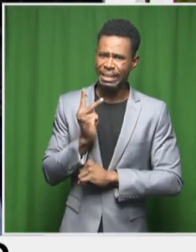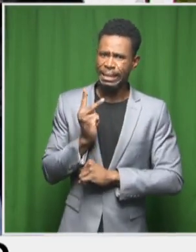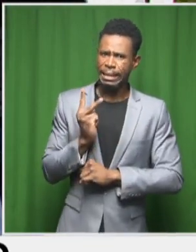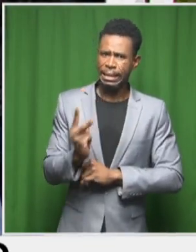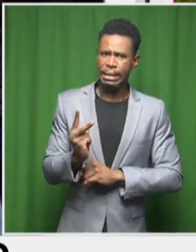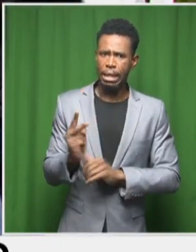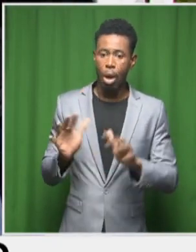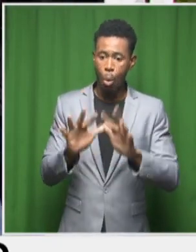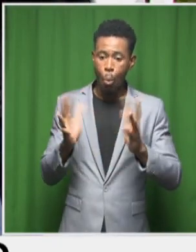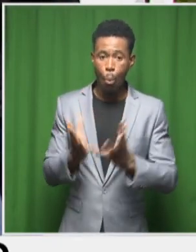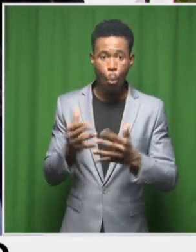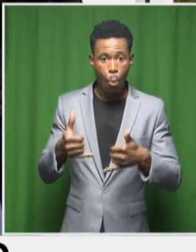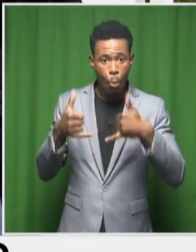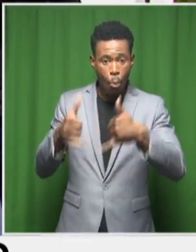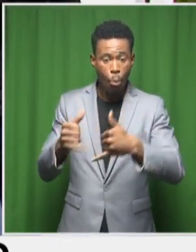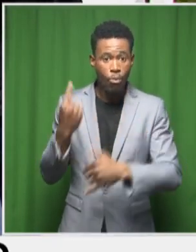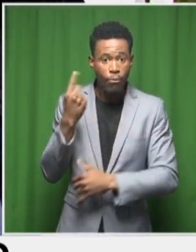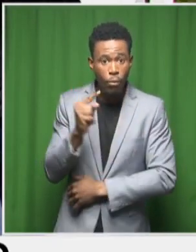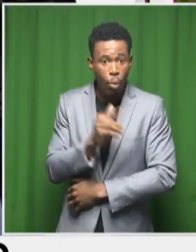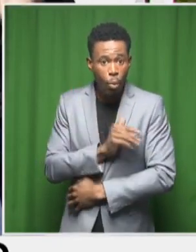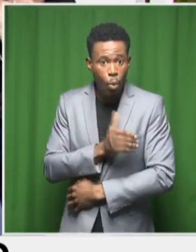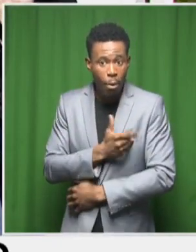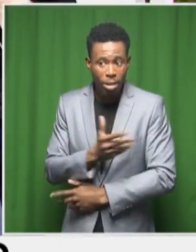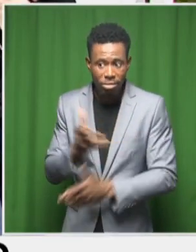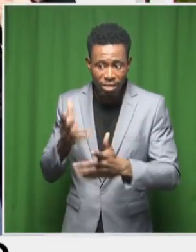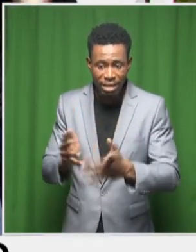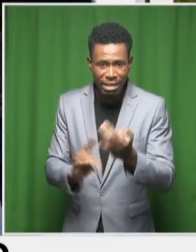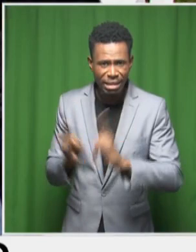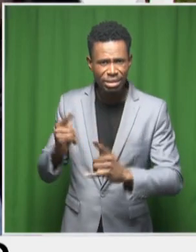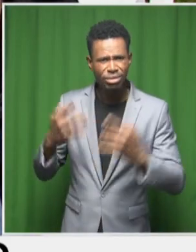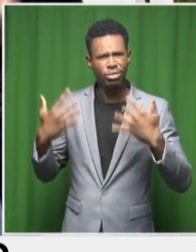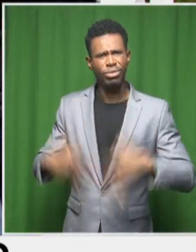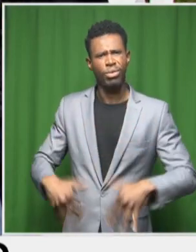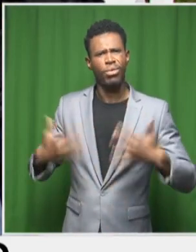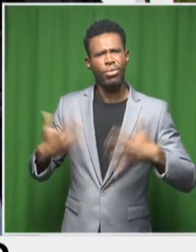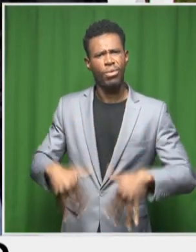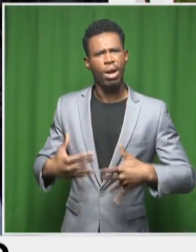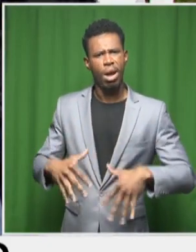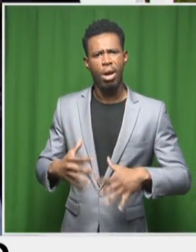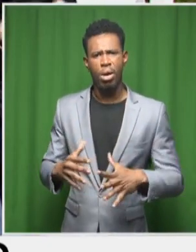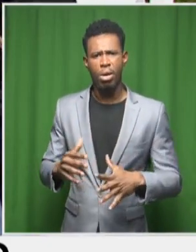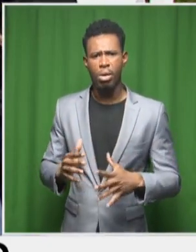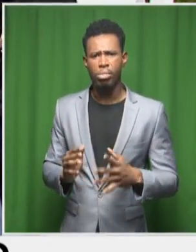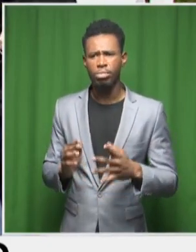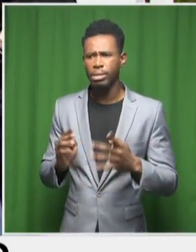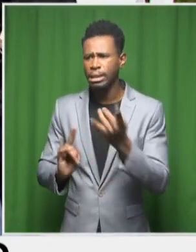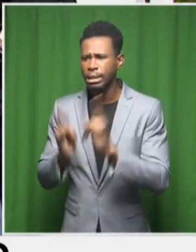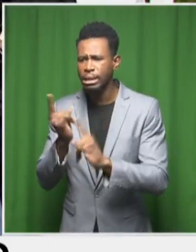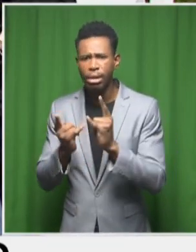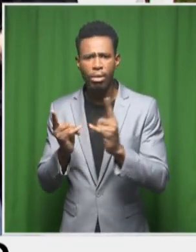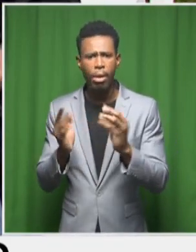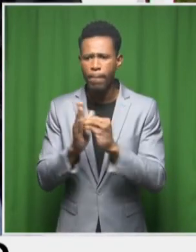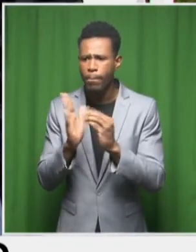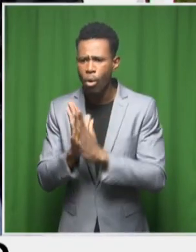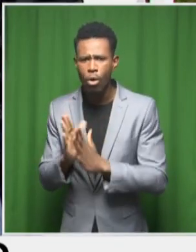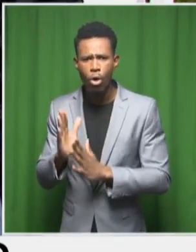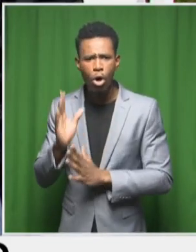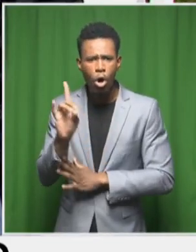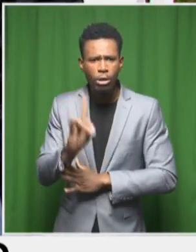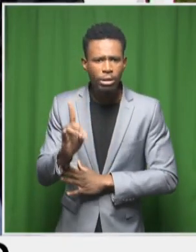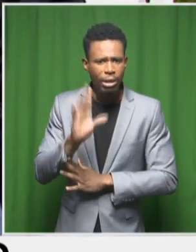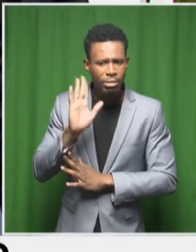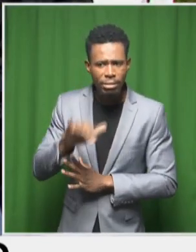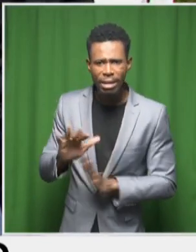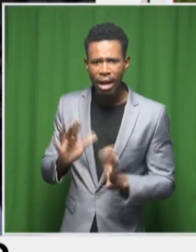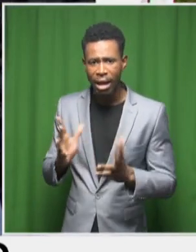Cup for women coming into the city. What has it been like in terms of bookings and how the city is sort of accommodating this? Look, the city